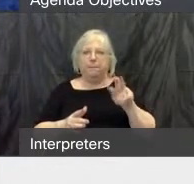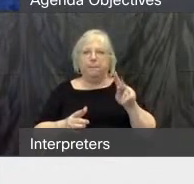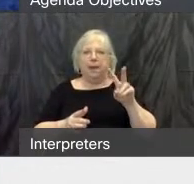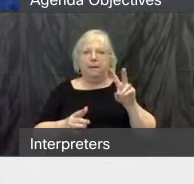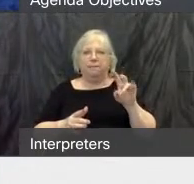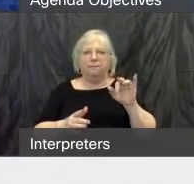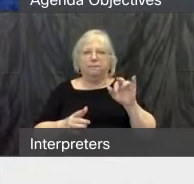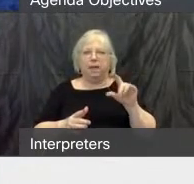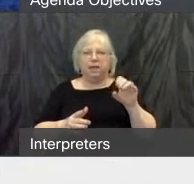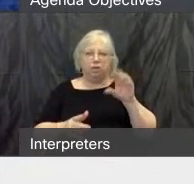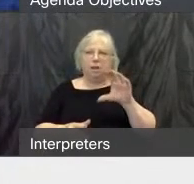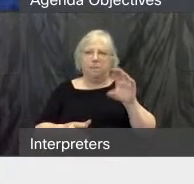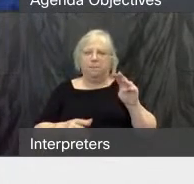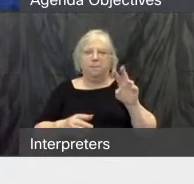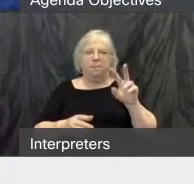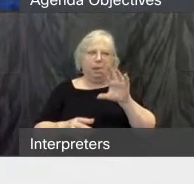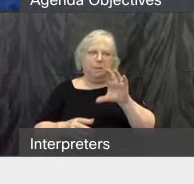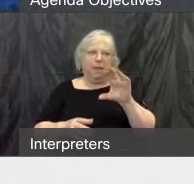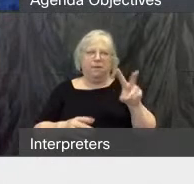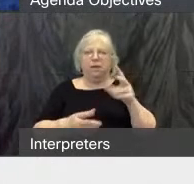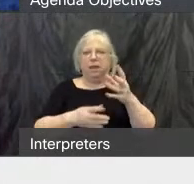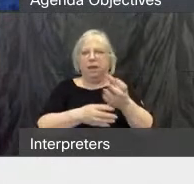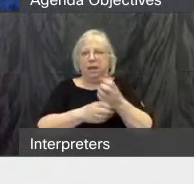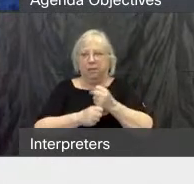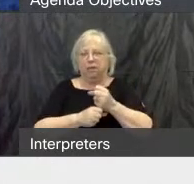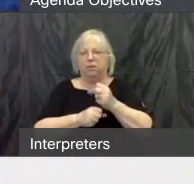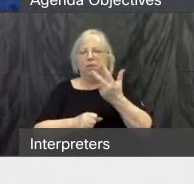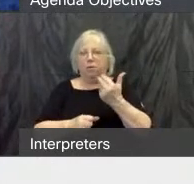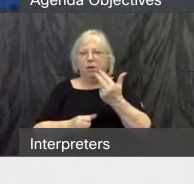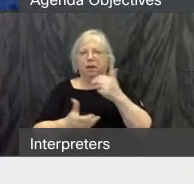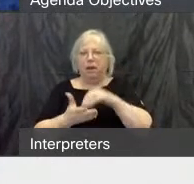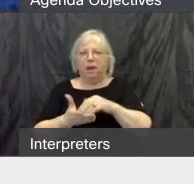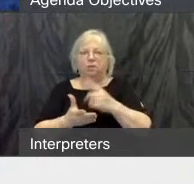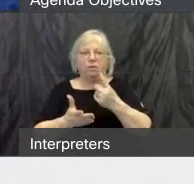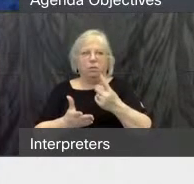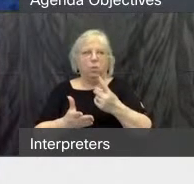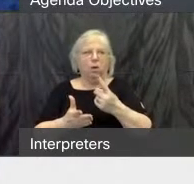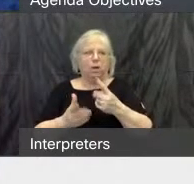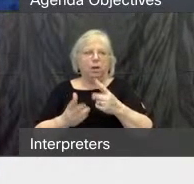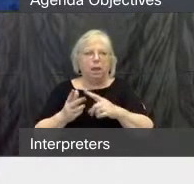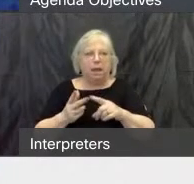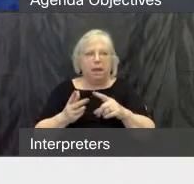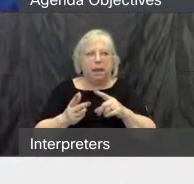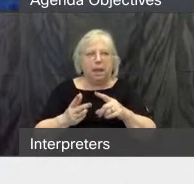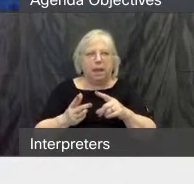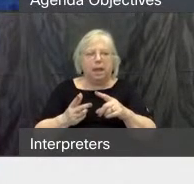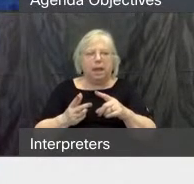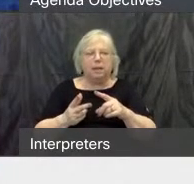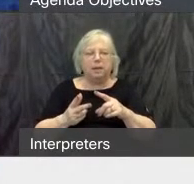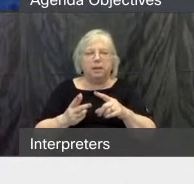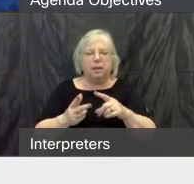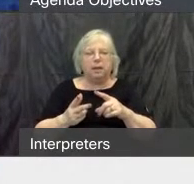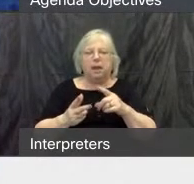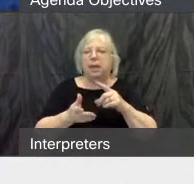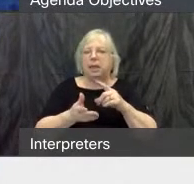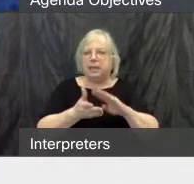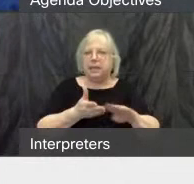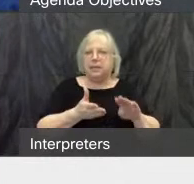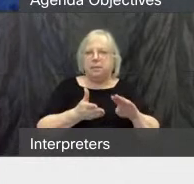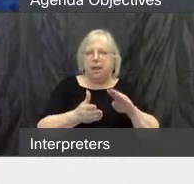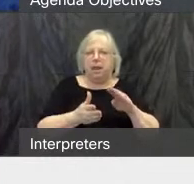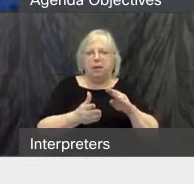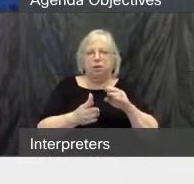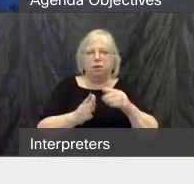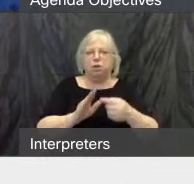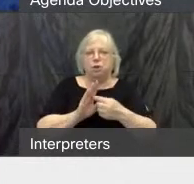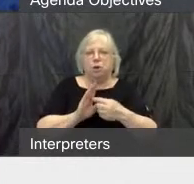Village gives us $13,130 a year annually for dispatch services, so we know what we're getting from them. So that was the